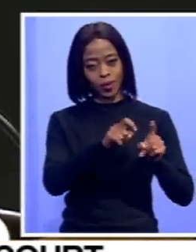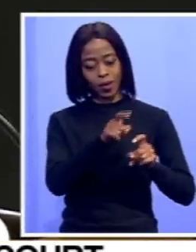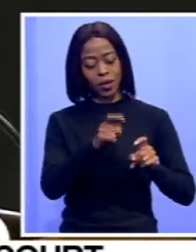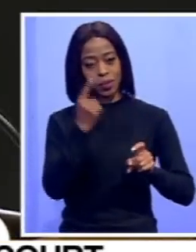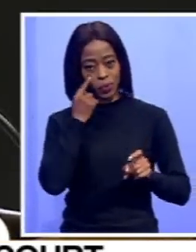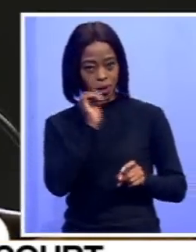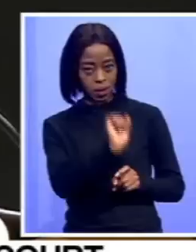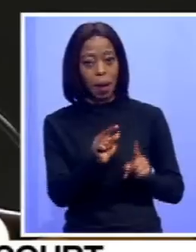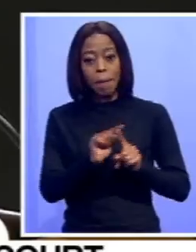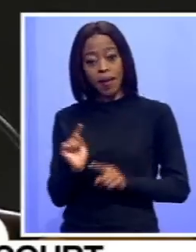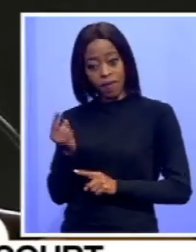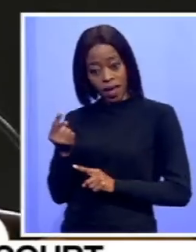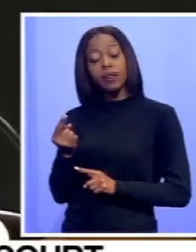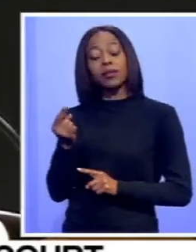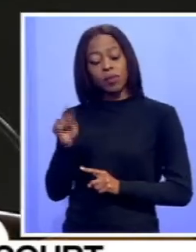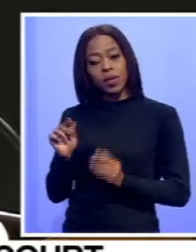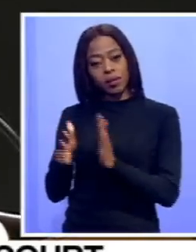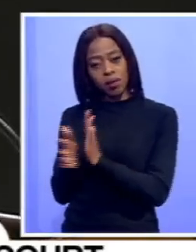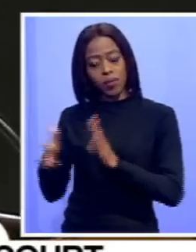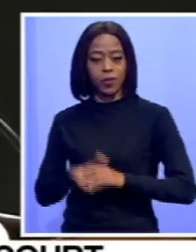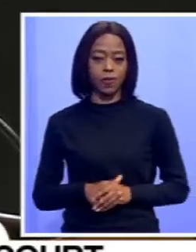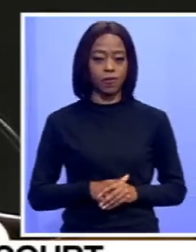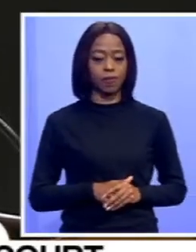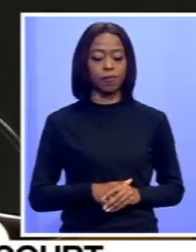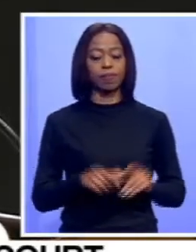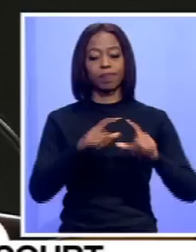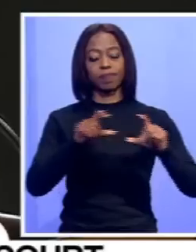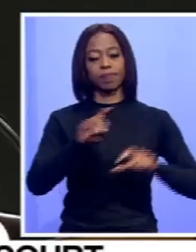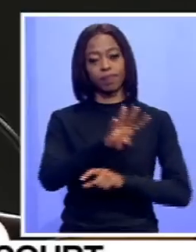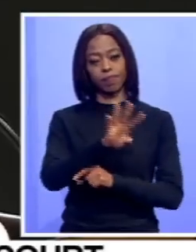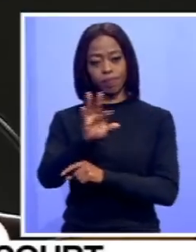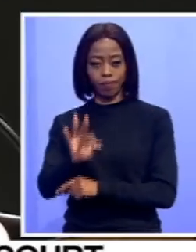witness without declaring him hostile. Paragraph